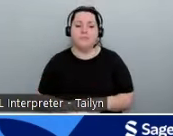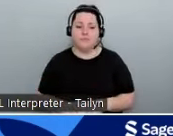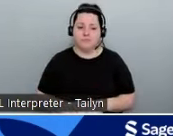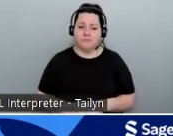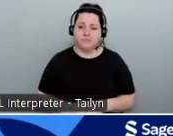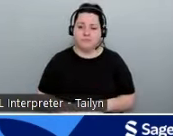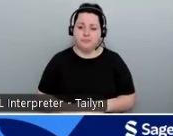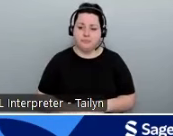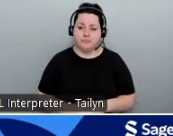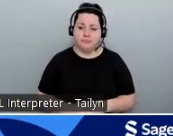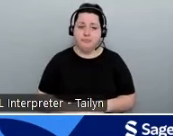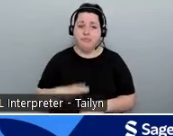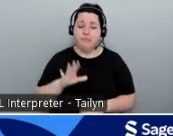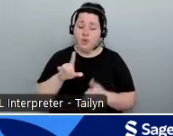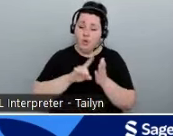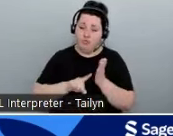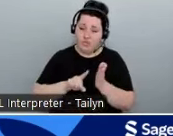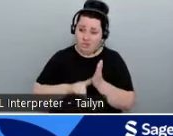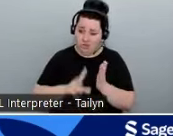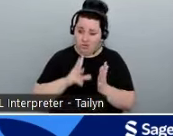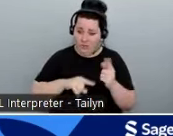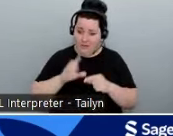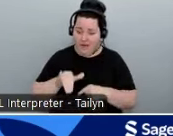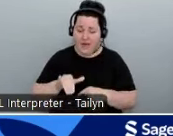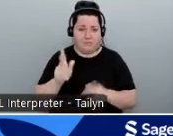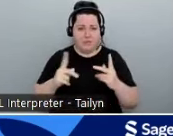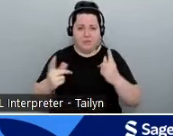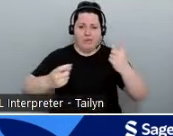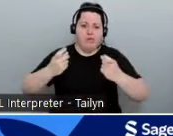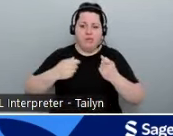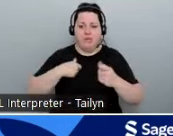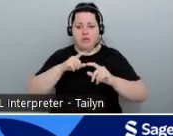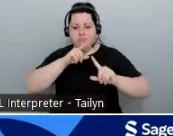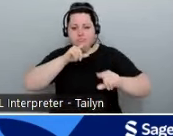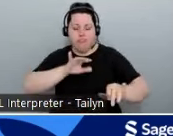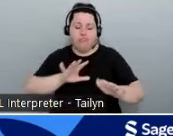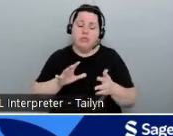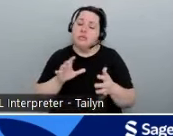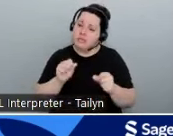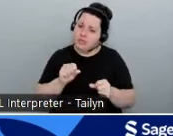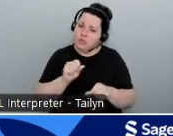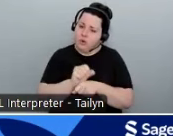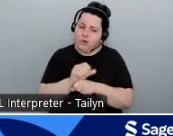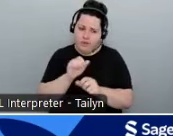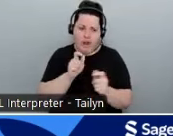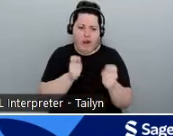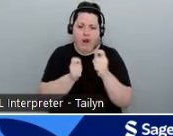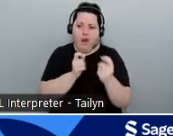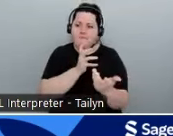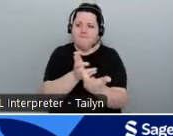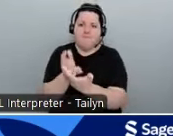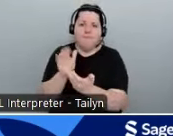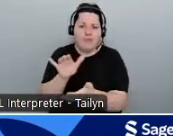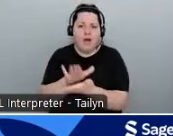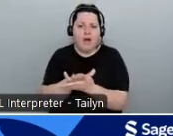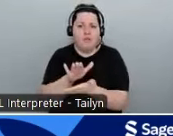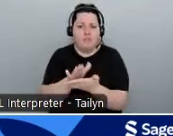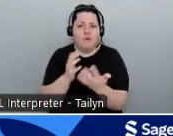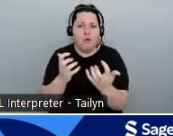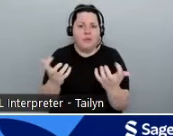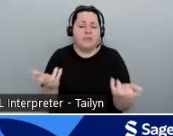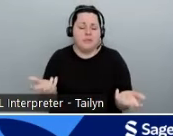Talking about your research and answering people's questions will help you to adapt your work to the scholarly audience of your field